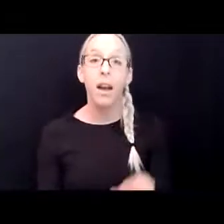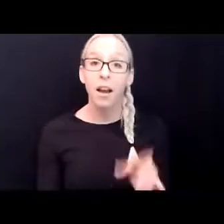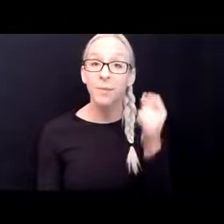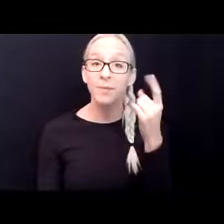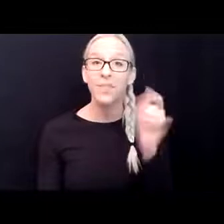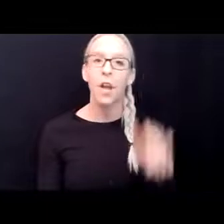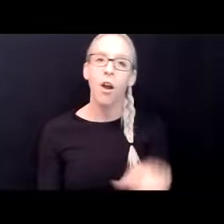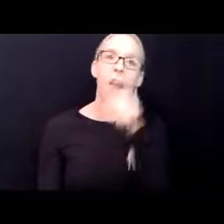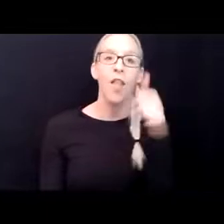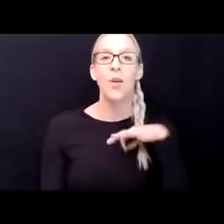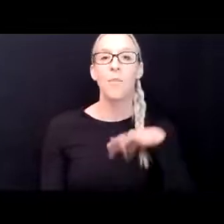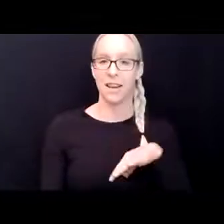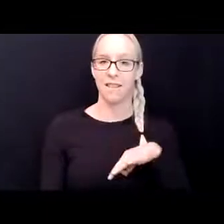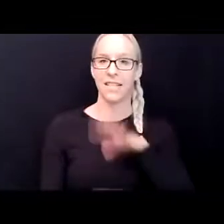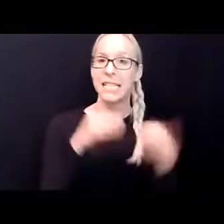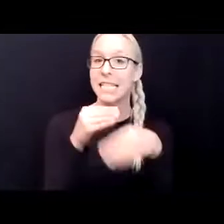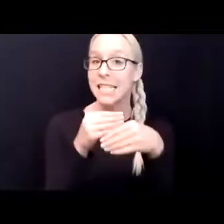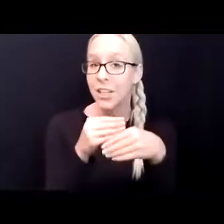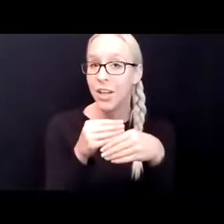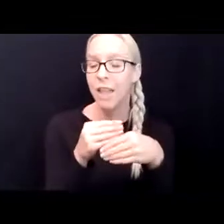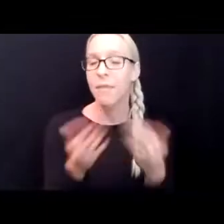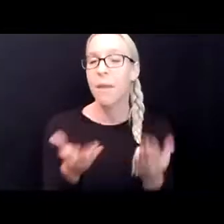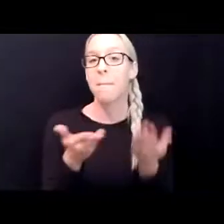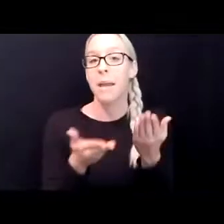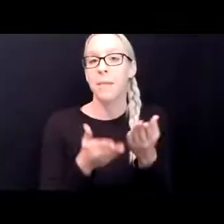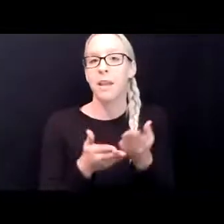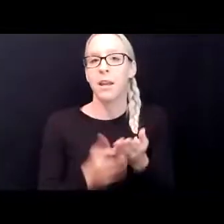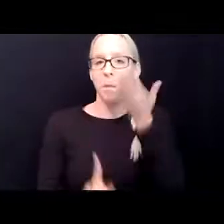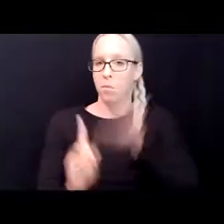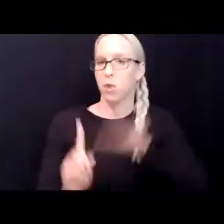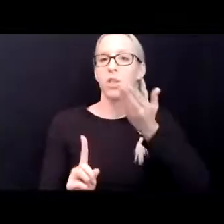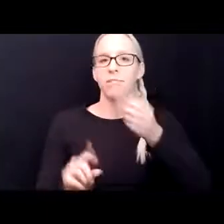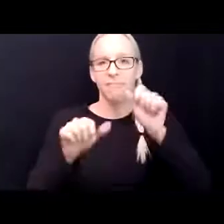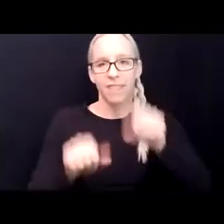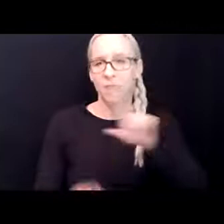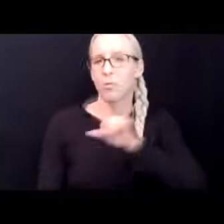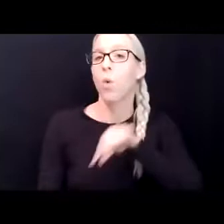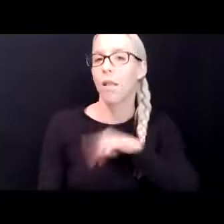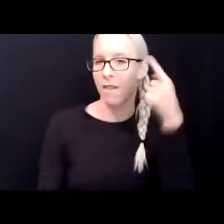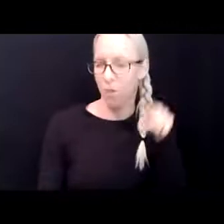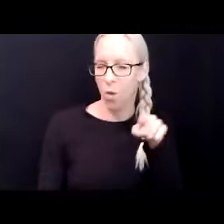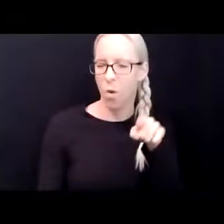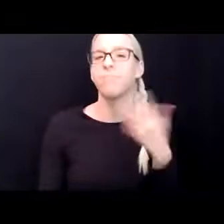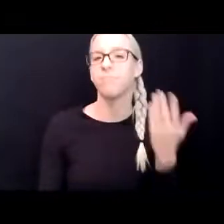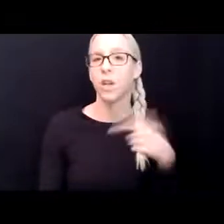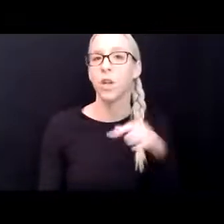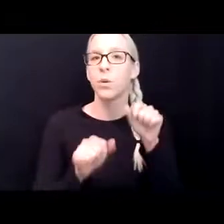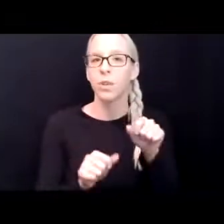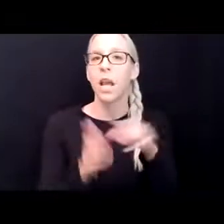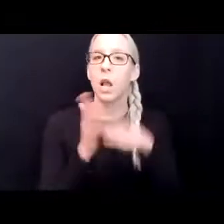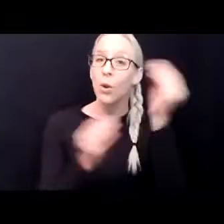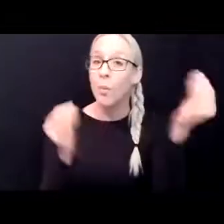in addition to these that the individual may be eligible for where the trust may be helpful. You can find out a lot of